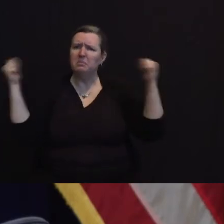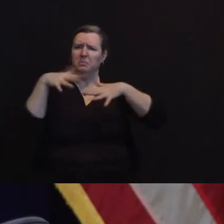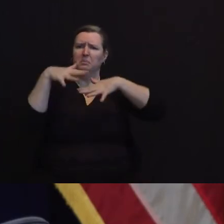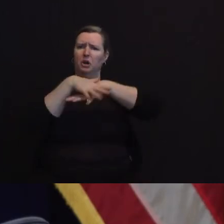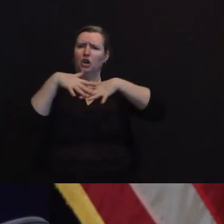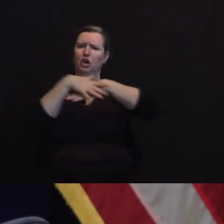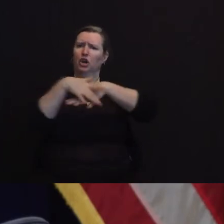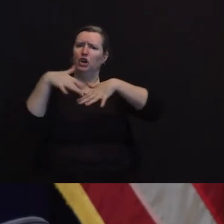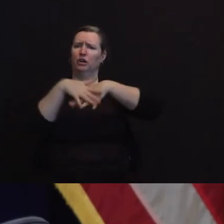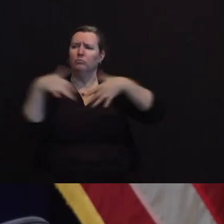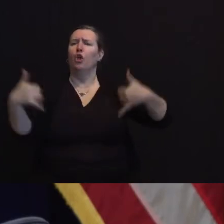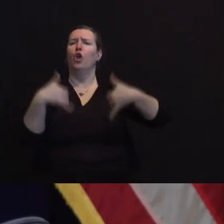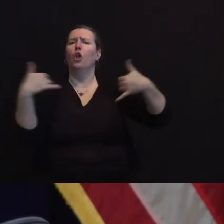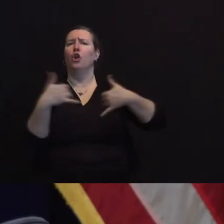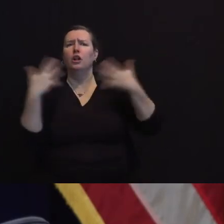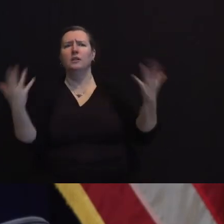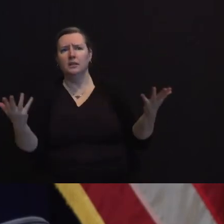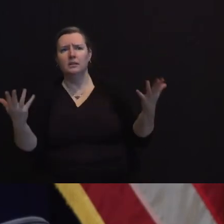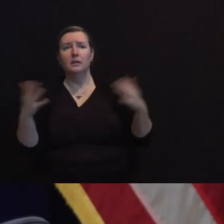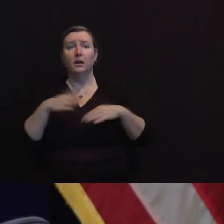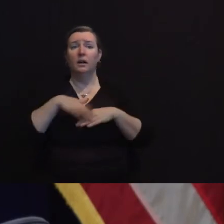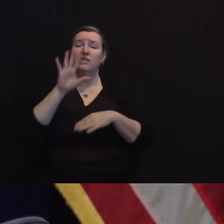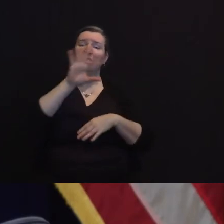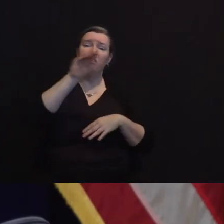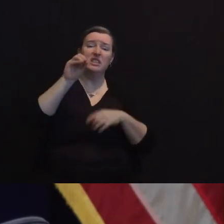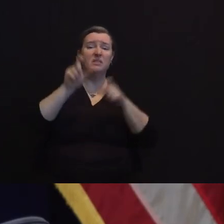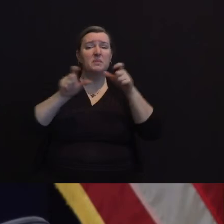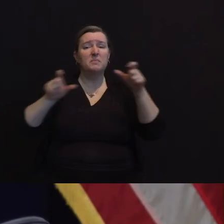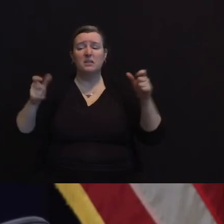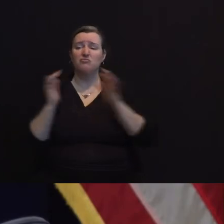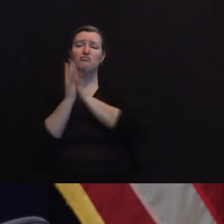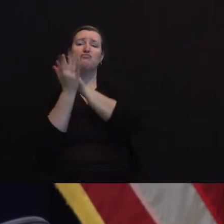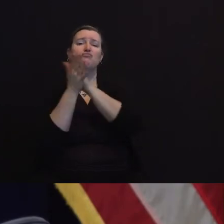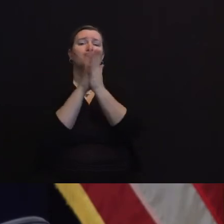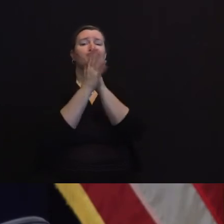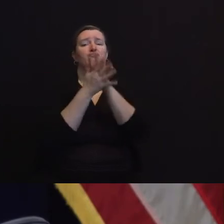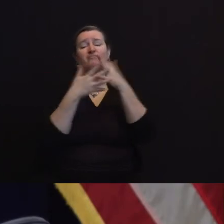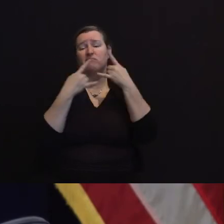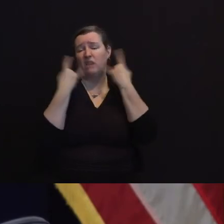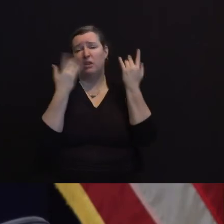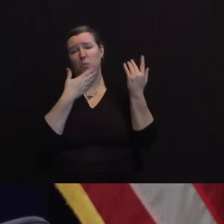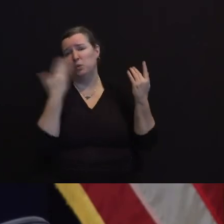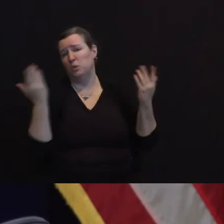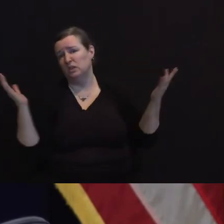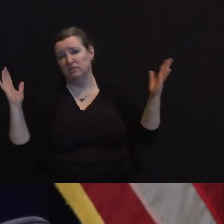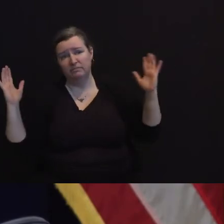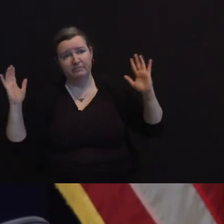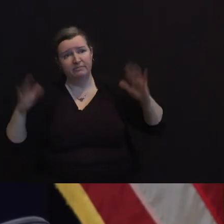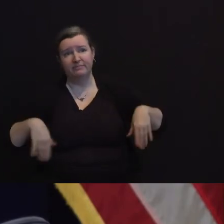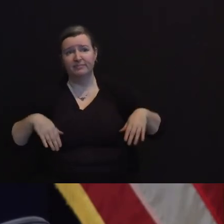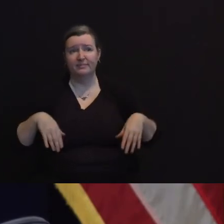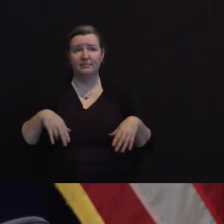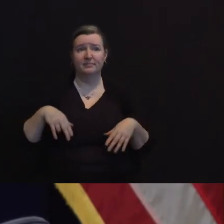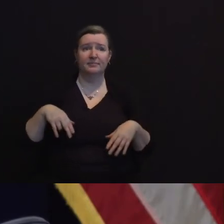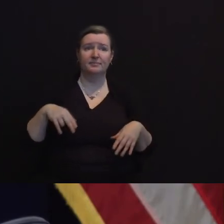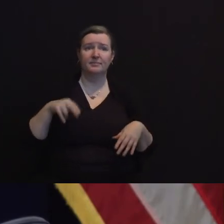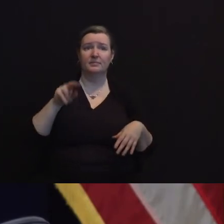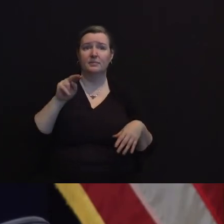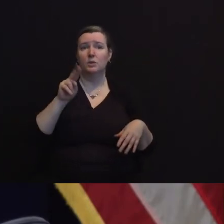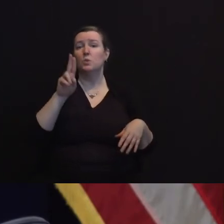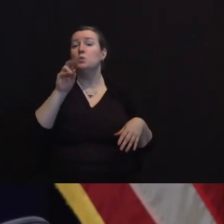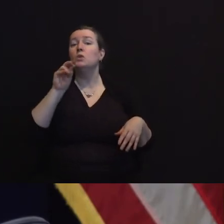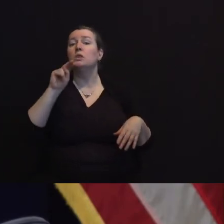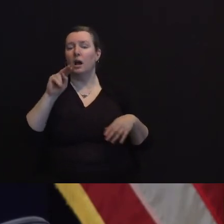not socially distanced, not wearing facial coverings. In Union, the same pool hall 2 nights in a row,